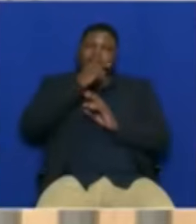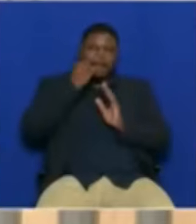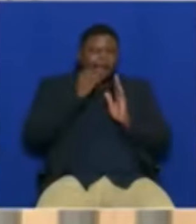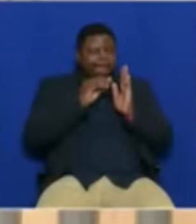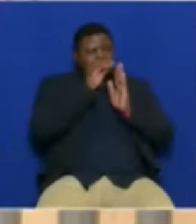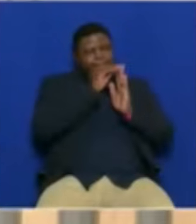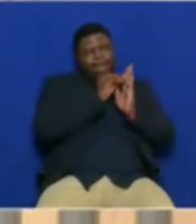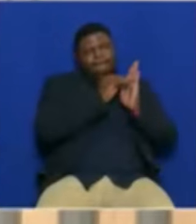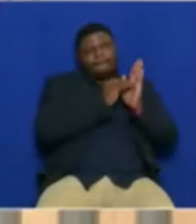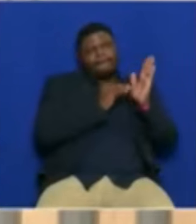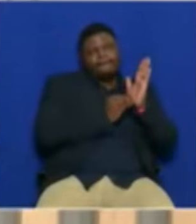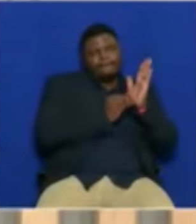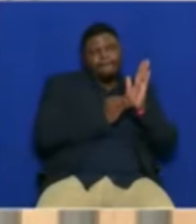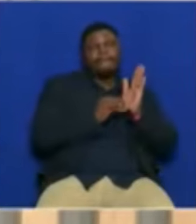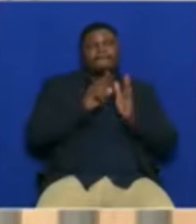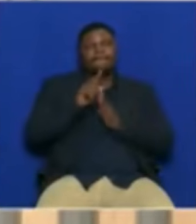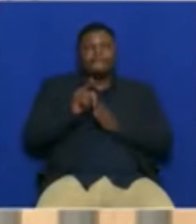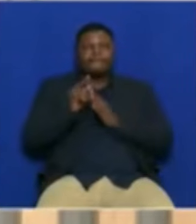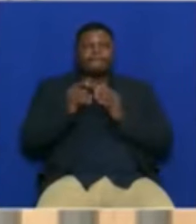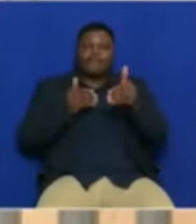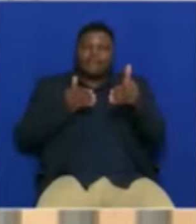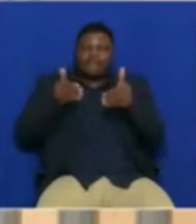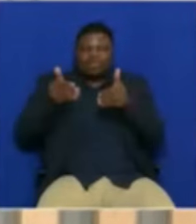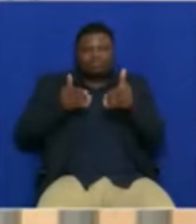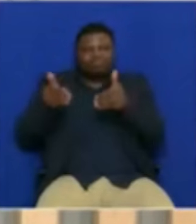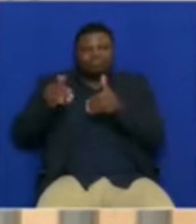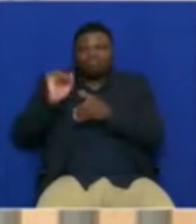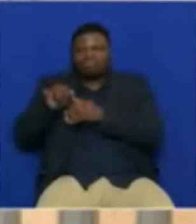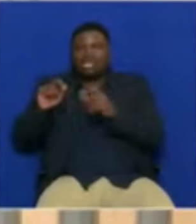and relevant experience in the field of the post. So